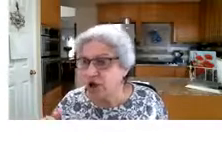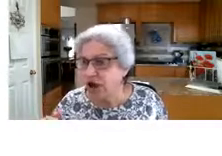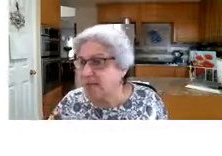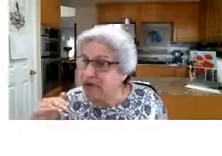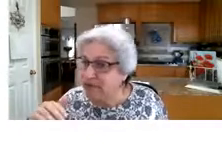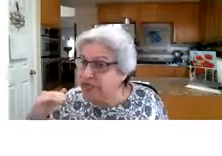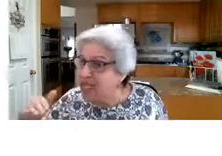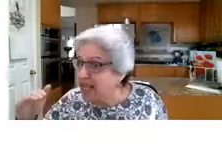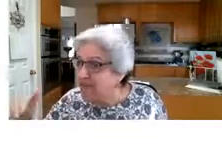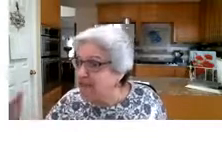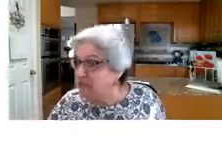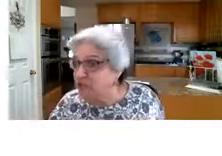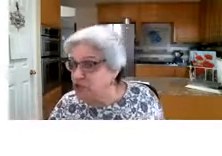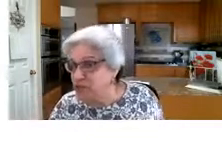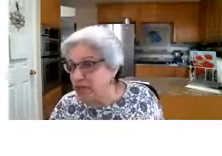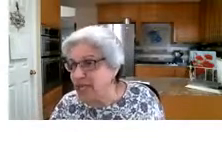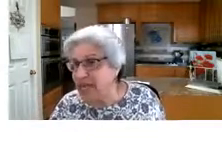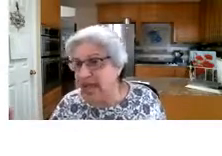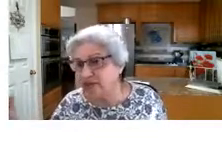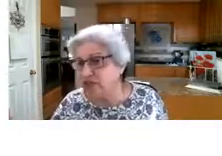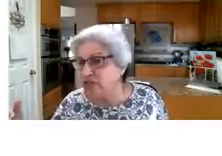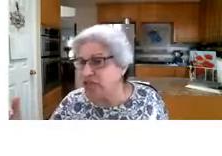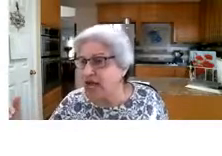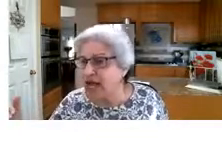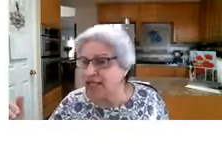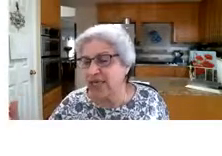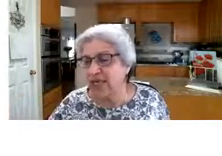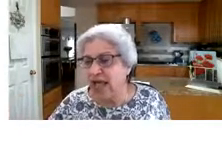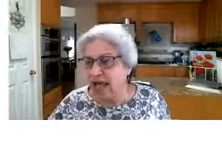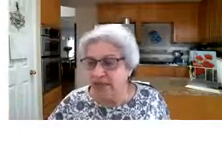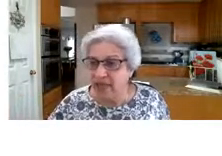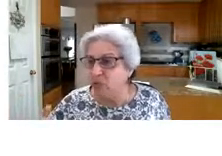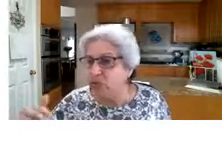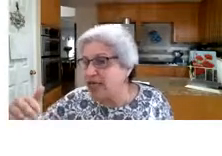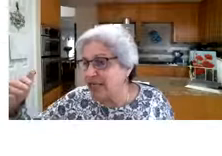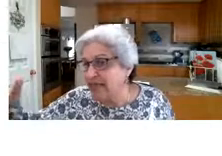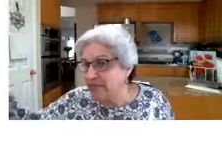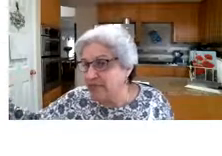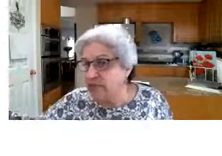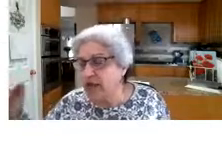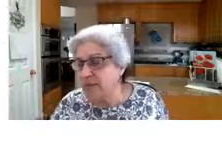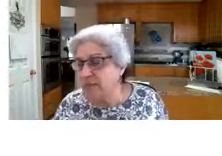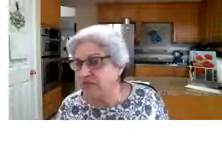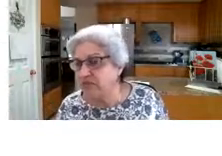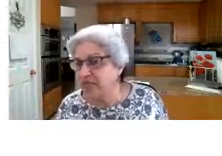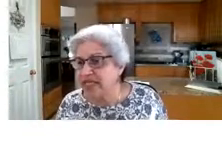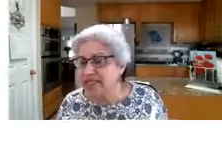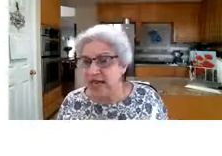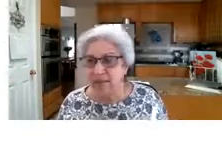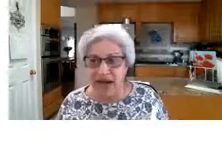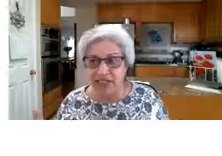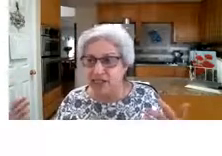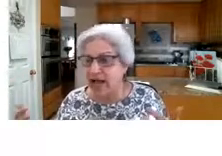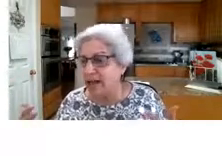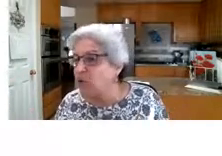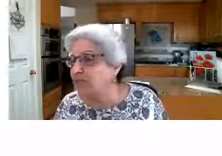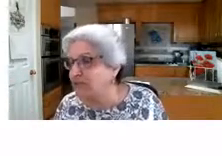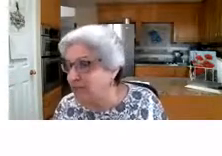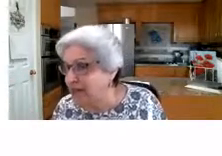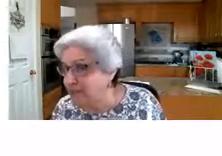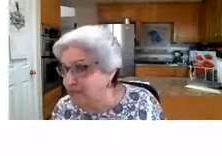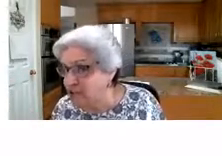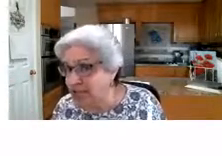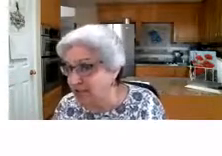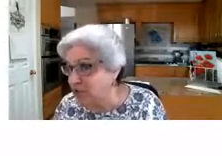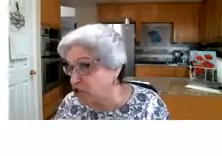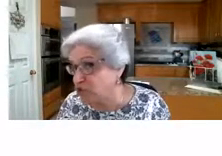So every day for the first week after your shot, and then weekly for a couple of weeks. I'm going